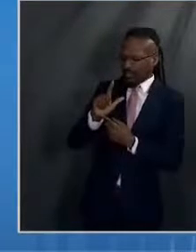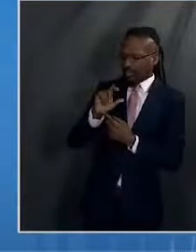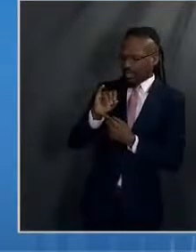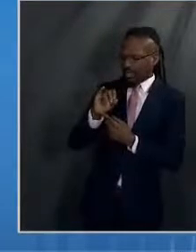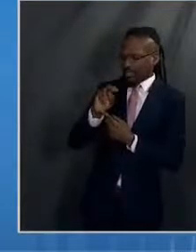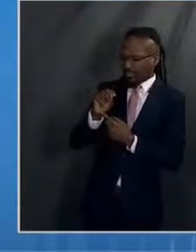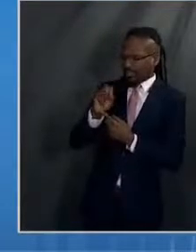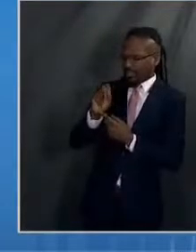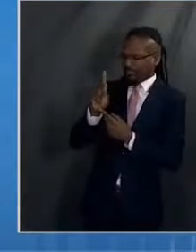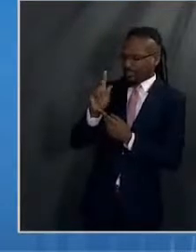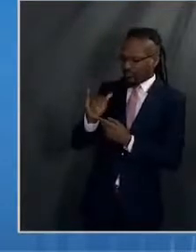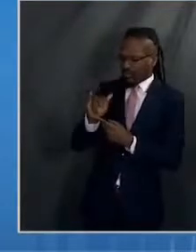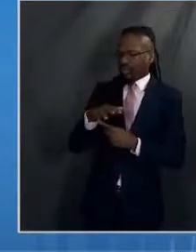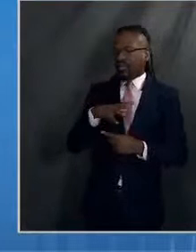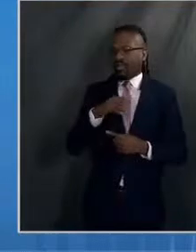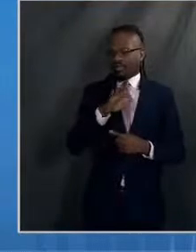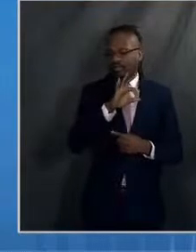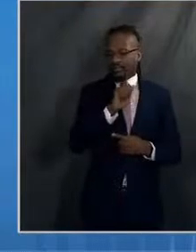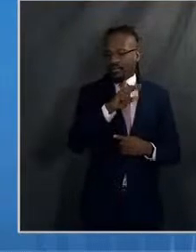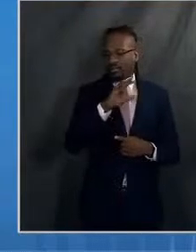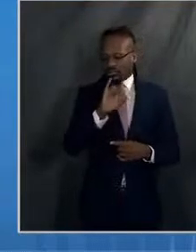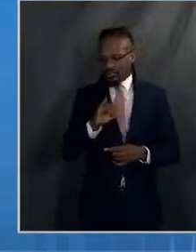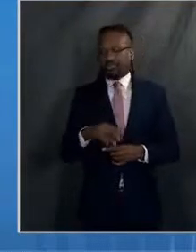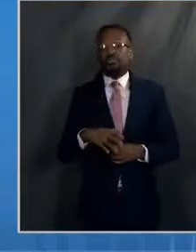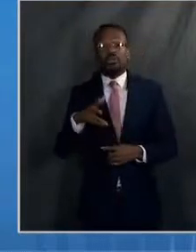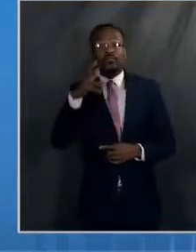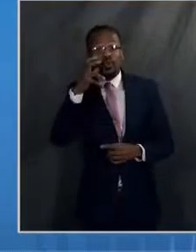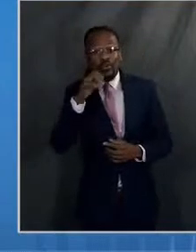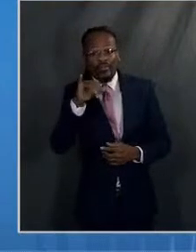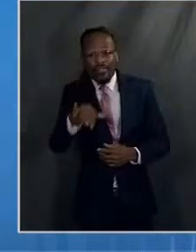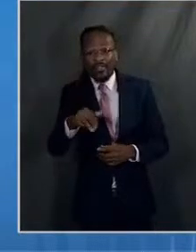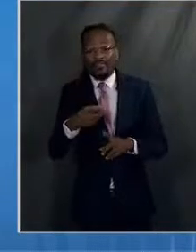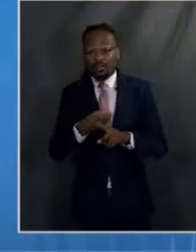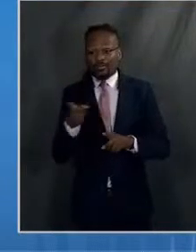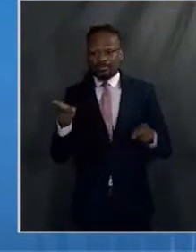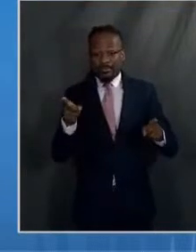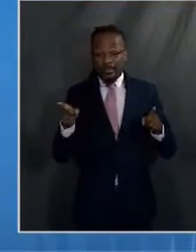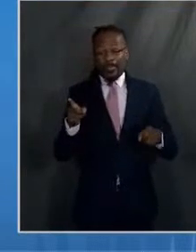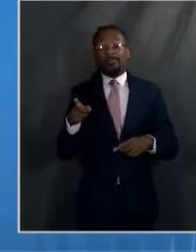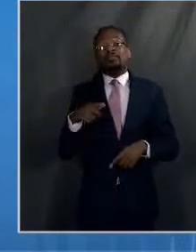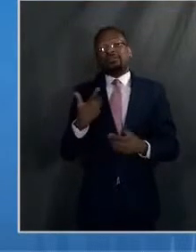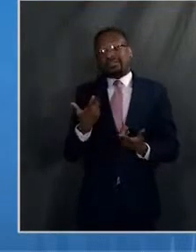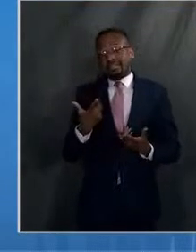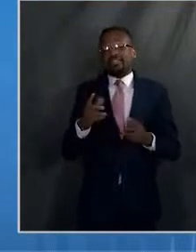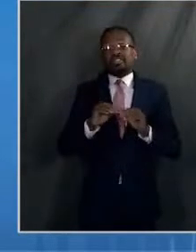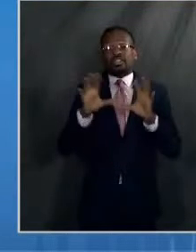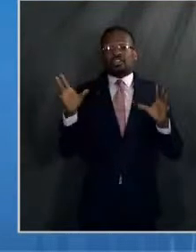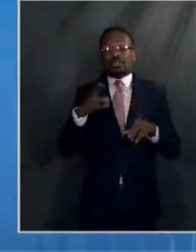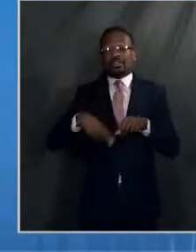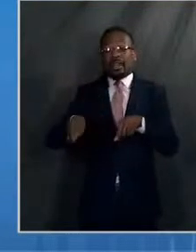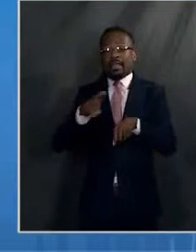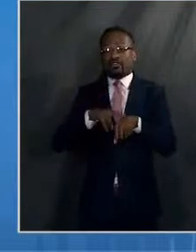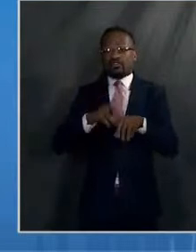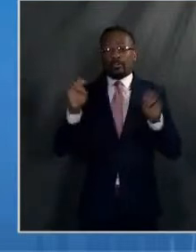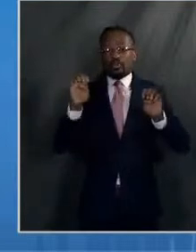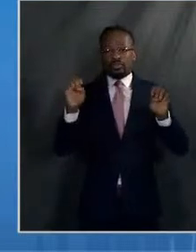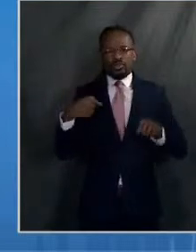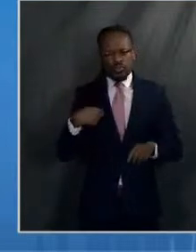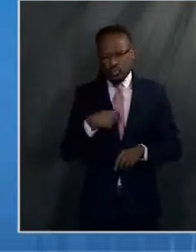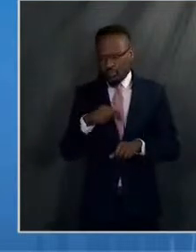at war with this virus. It is clearly a national emergency, and we are doing all we